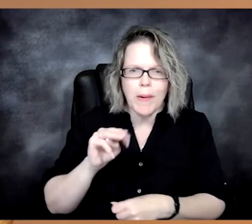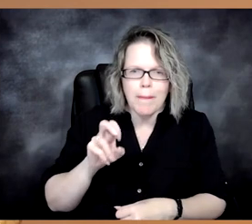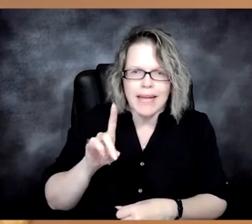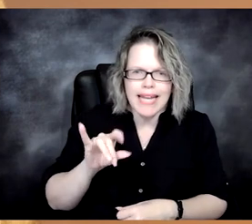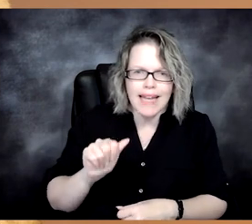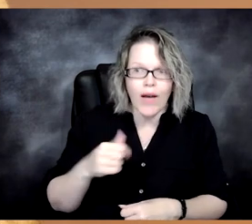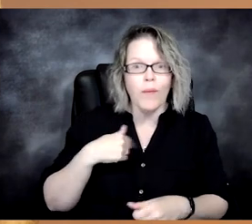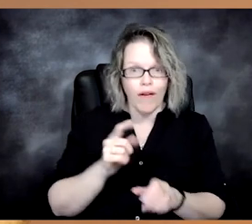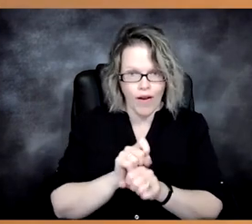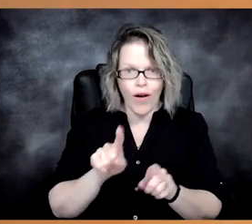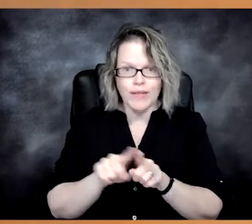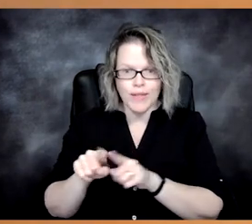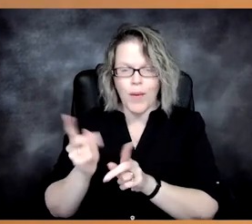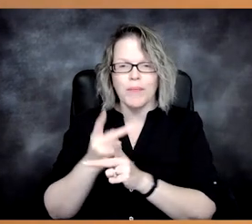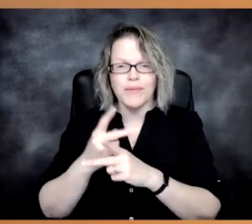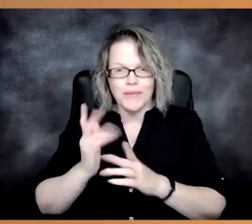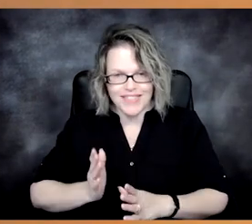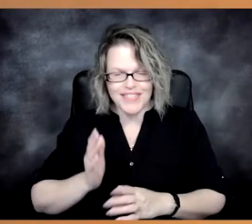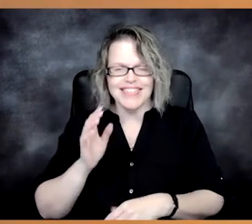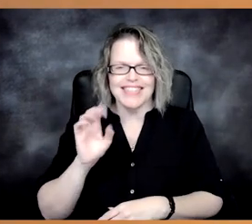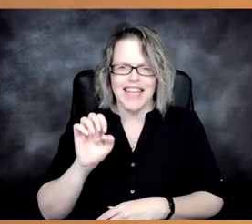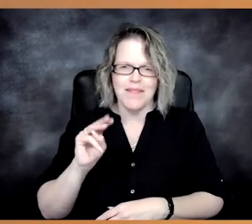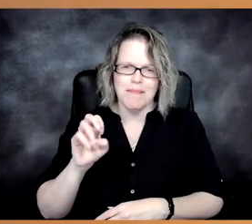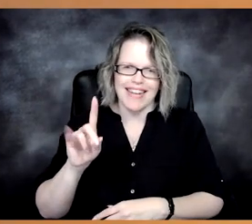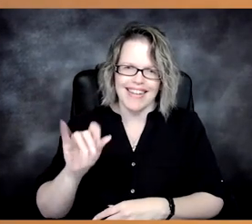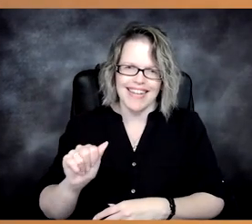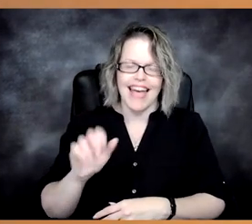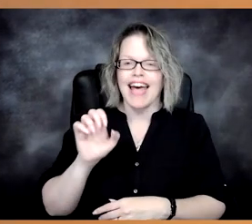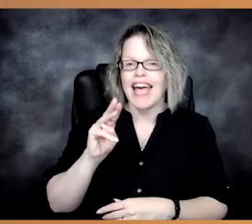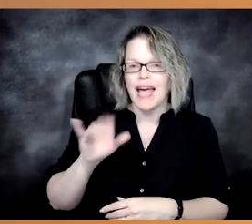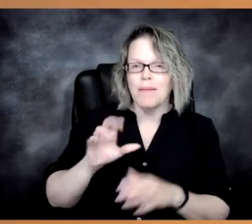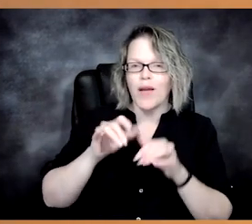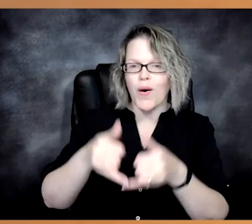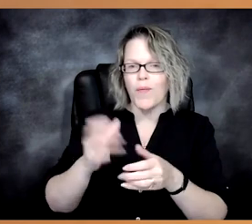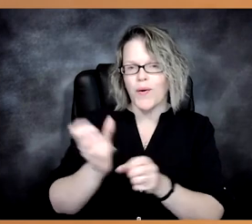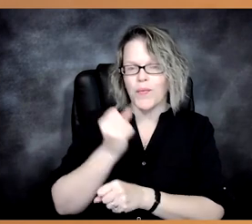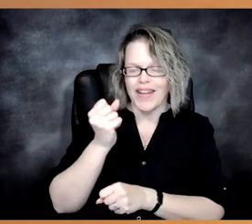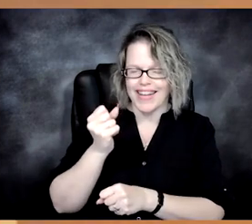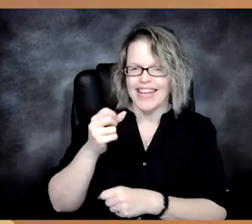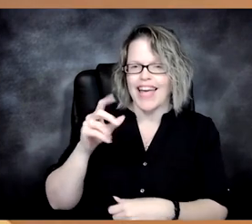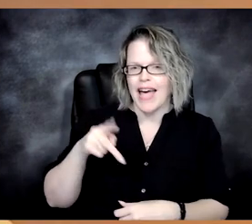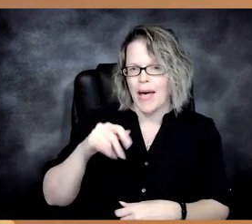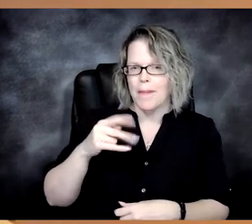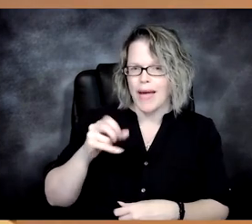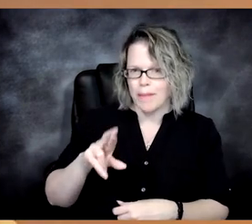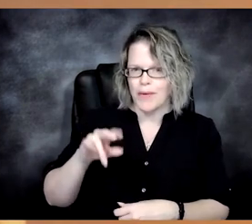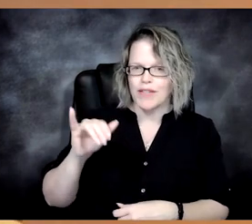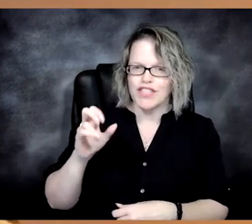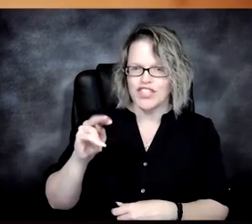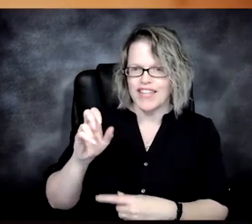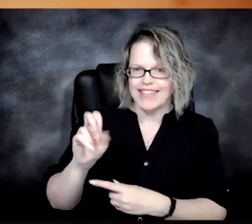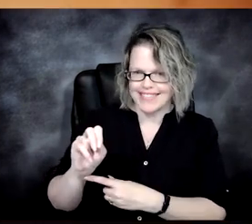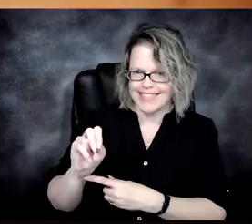are also producers. I'd like to introduce you to the work of Emmy Award-winning student Piper Jensen from Port Angeles High